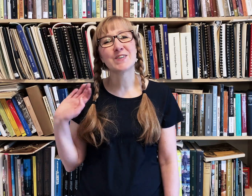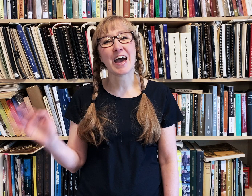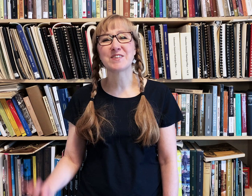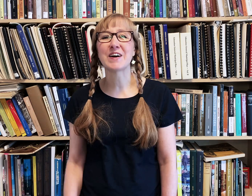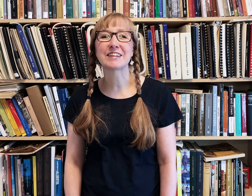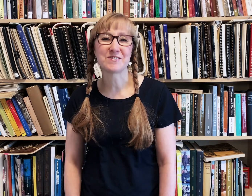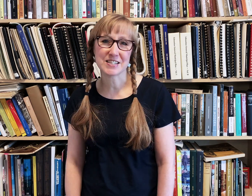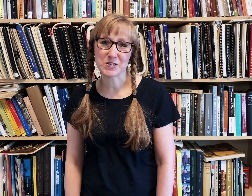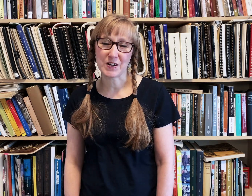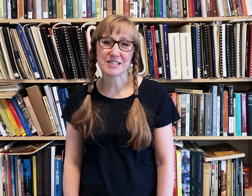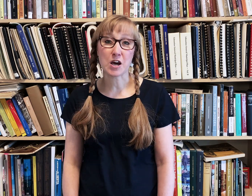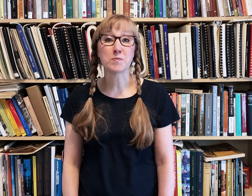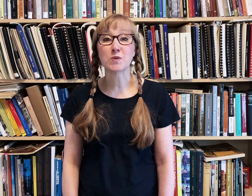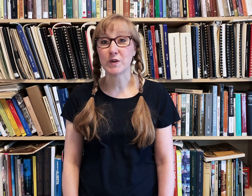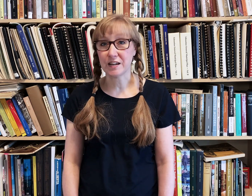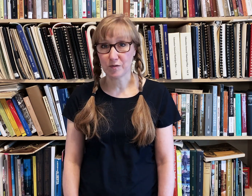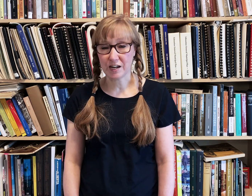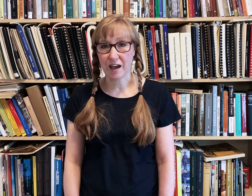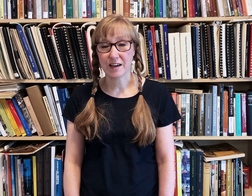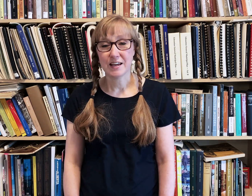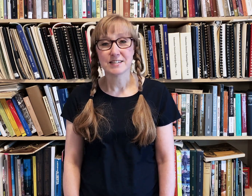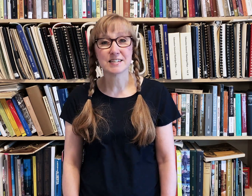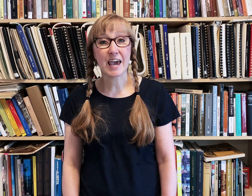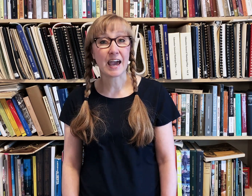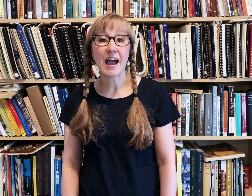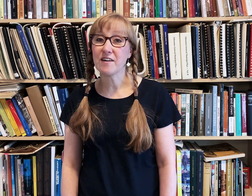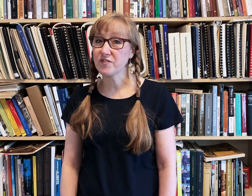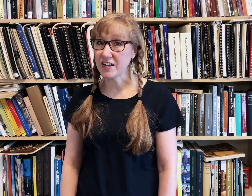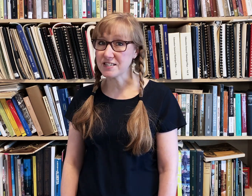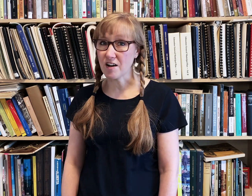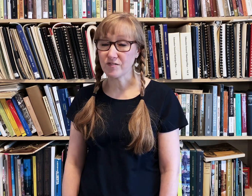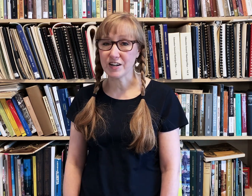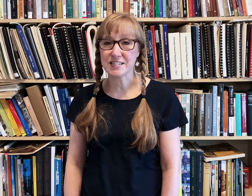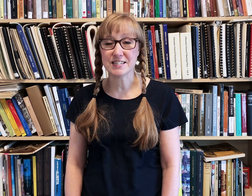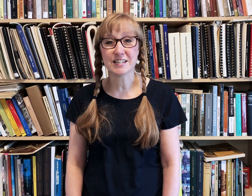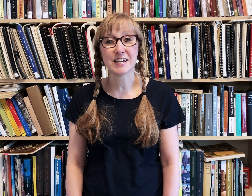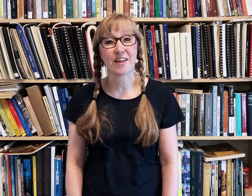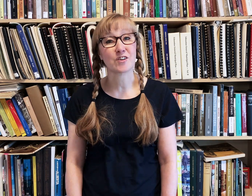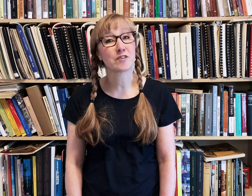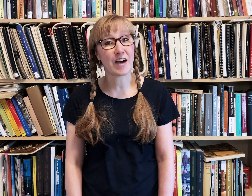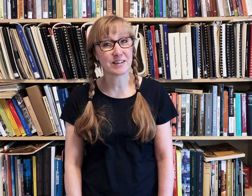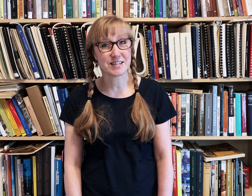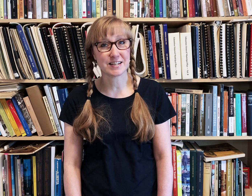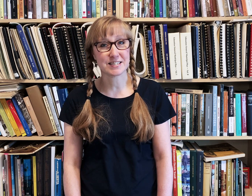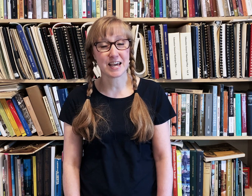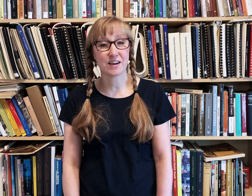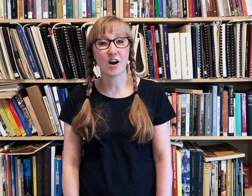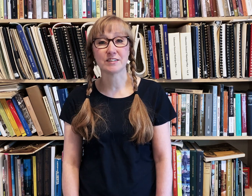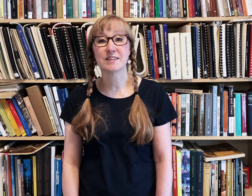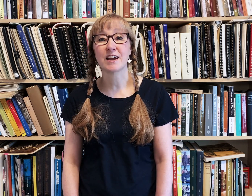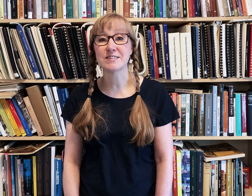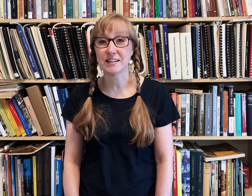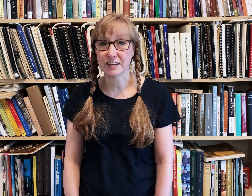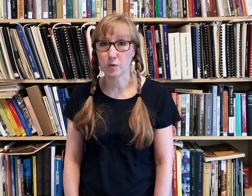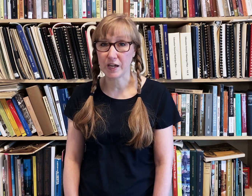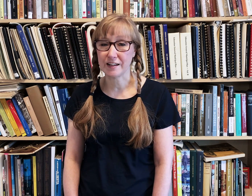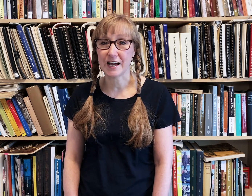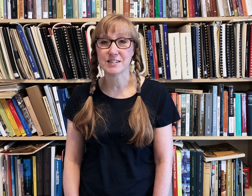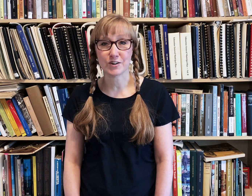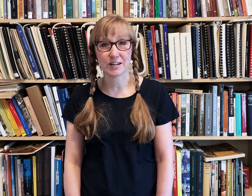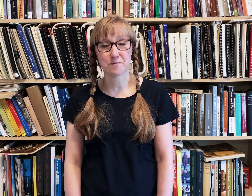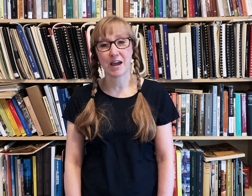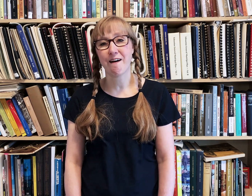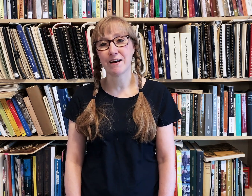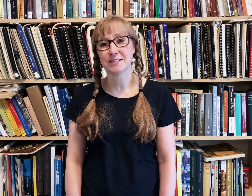Hello and welcome to Story Stop with Reading Rena. Today I have a fun song for us to sing together for Valentine's Day called There's a Little Wheel